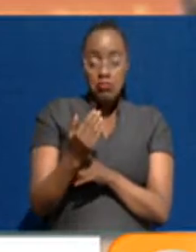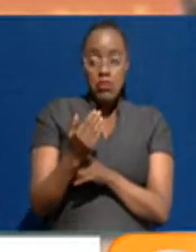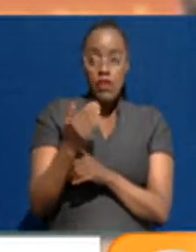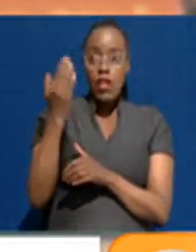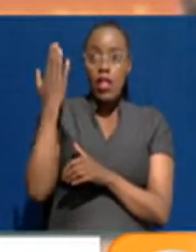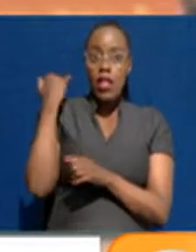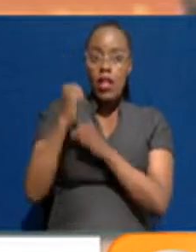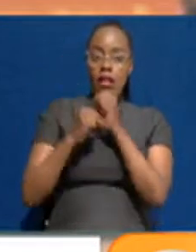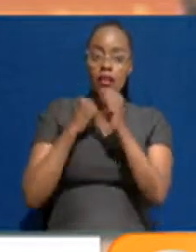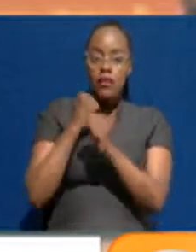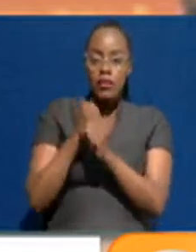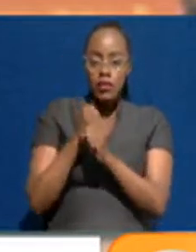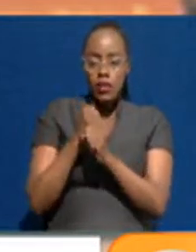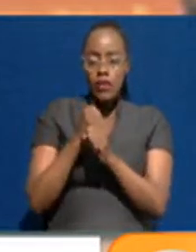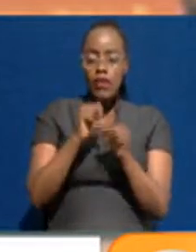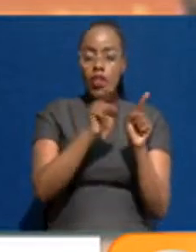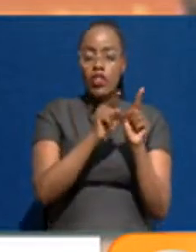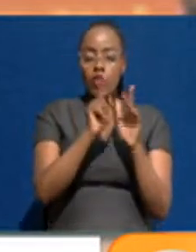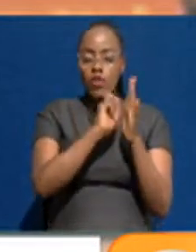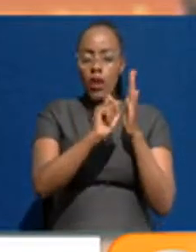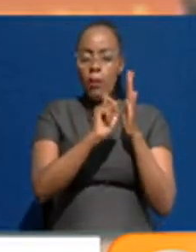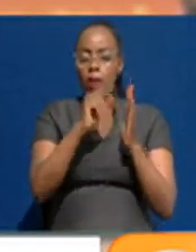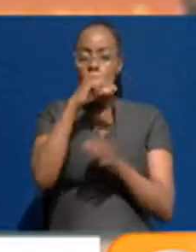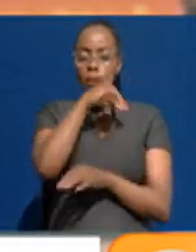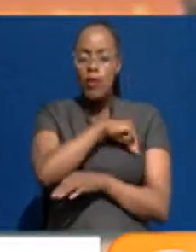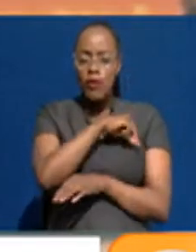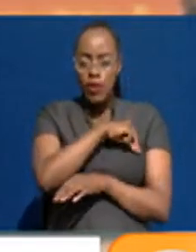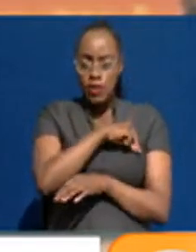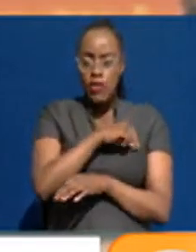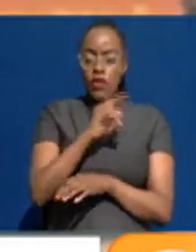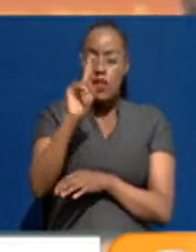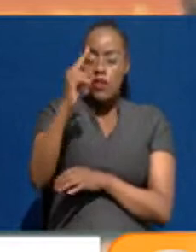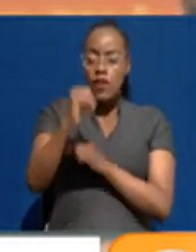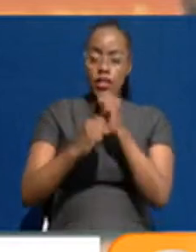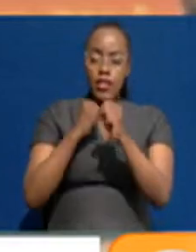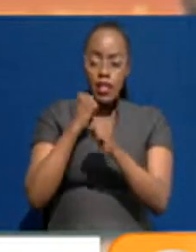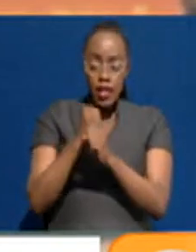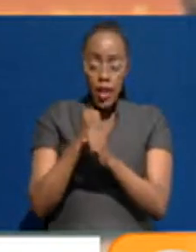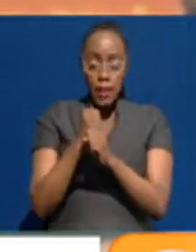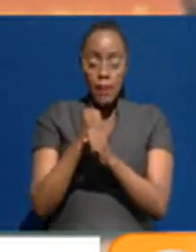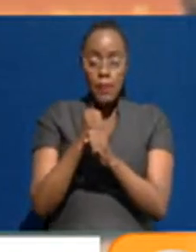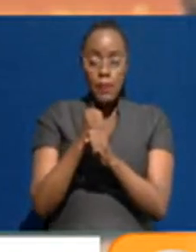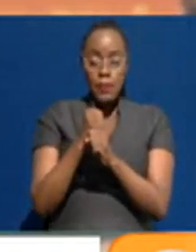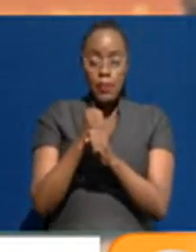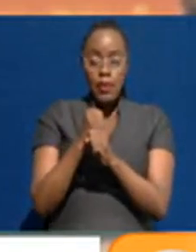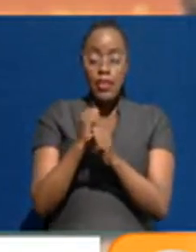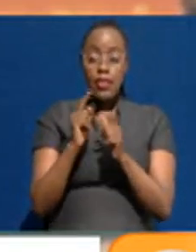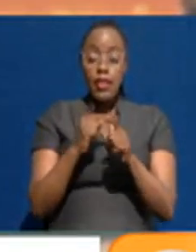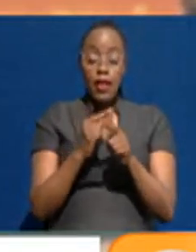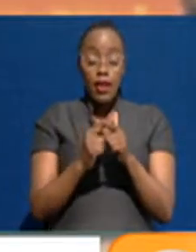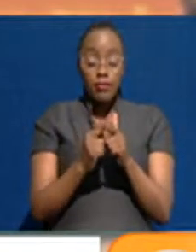last year. We recorded a profit before tax. Last year we had a loss.